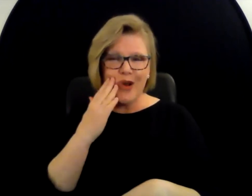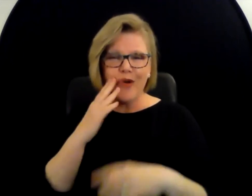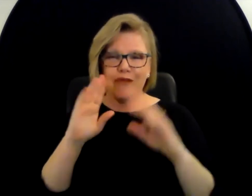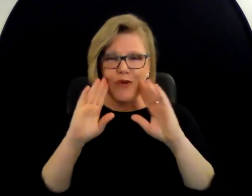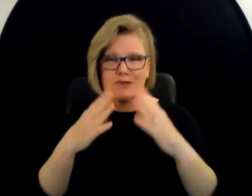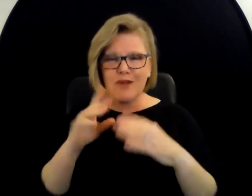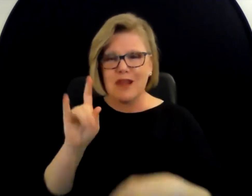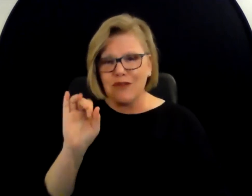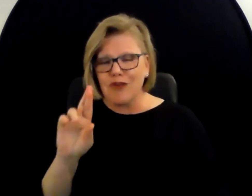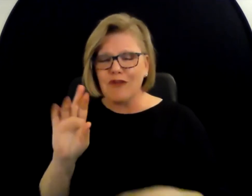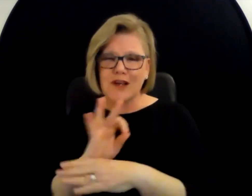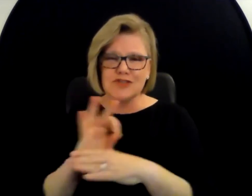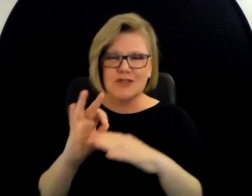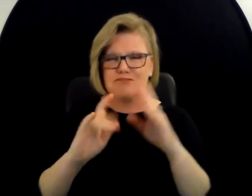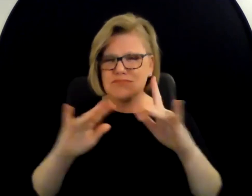that.